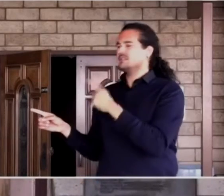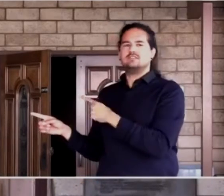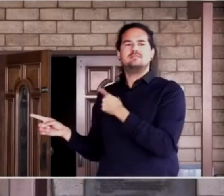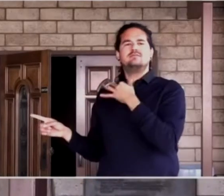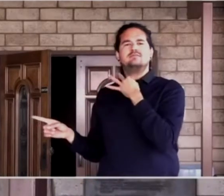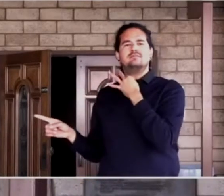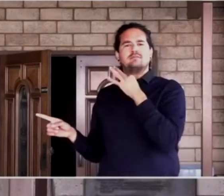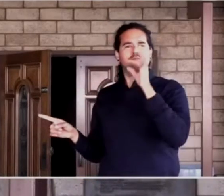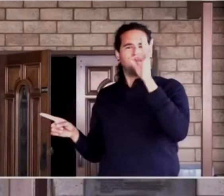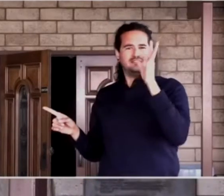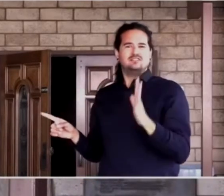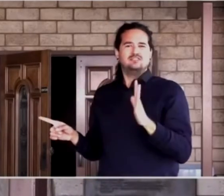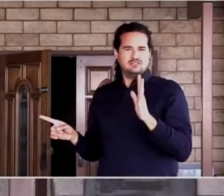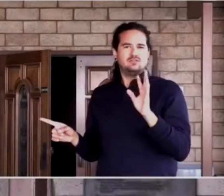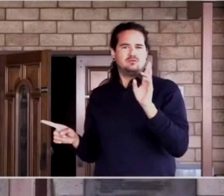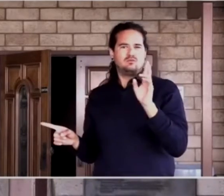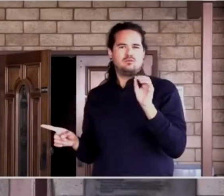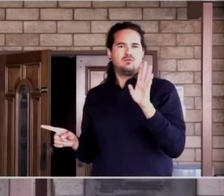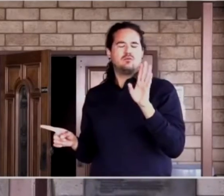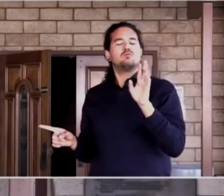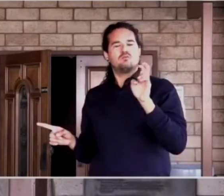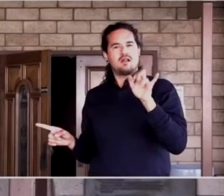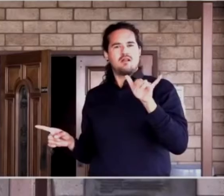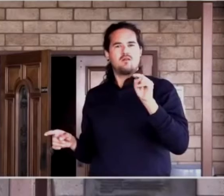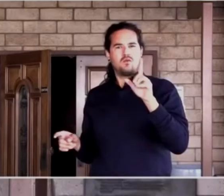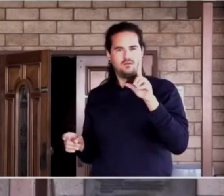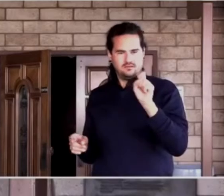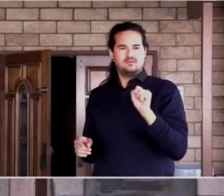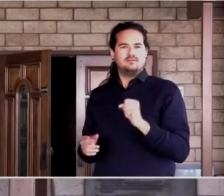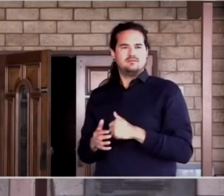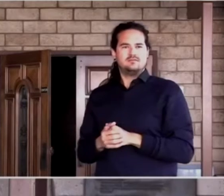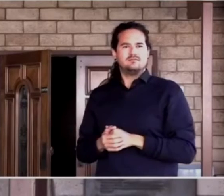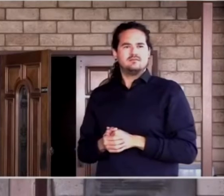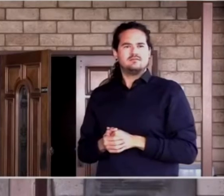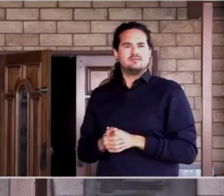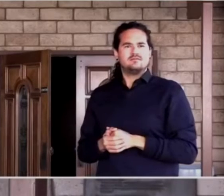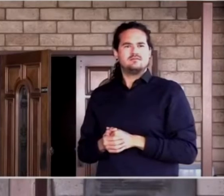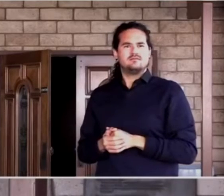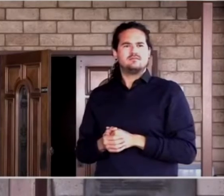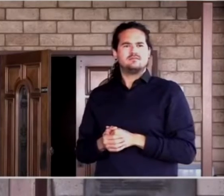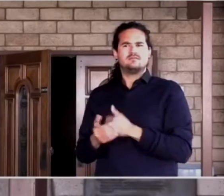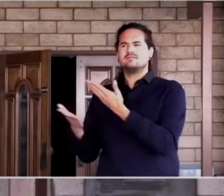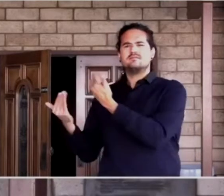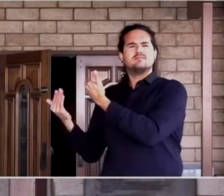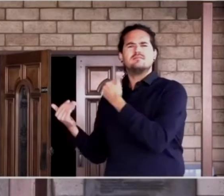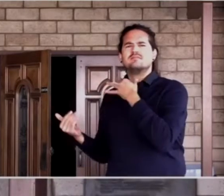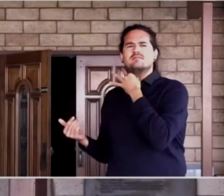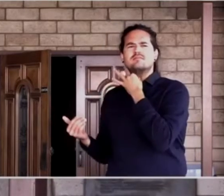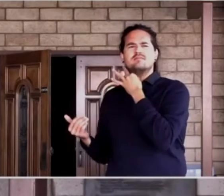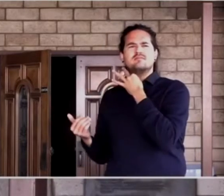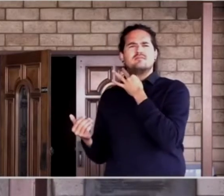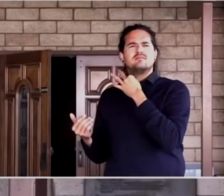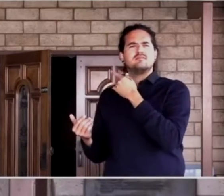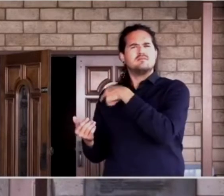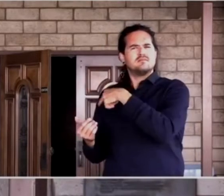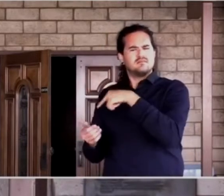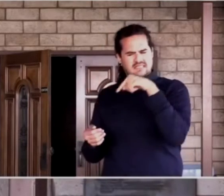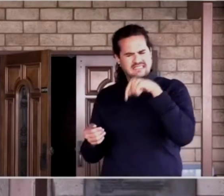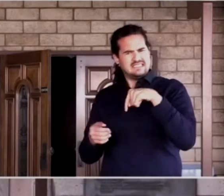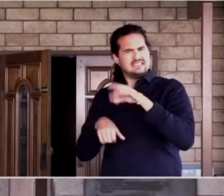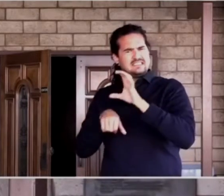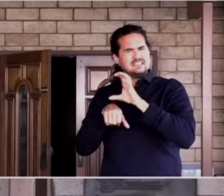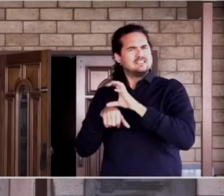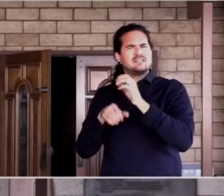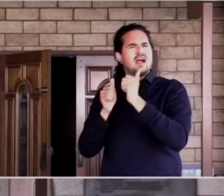Your listeners have a better sense of the significance of having the vaccination site in this location in particular. Could you talk a little bit about how the pandemic has impacted